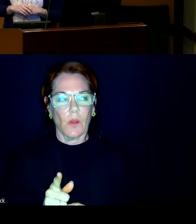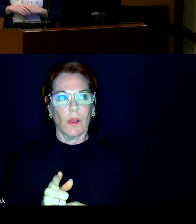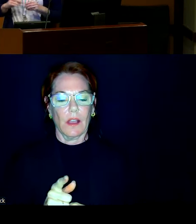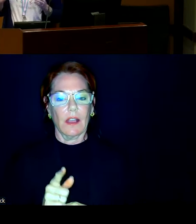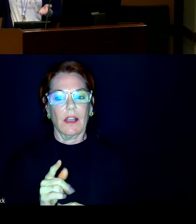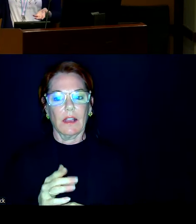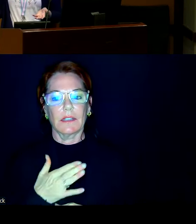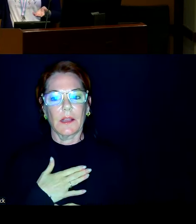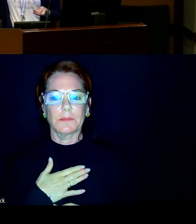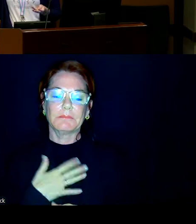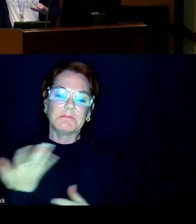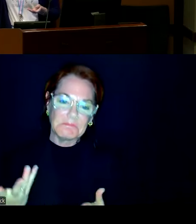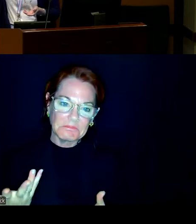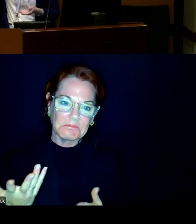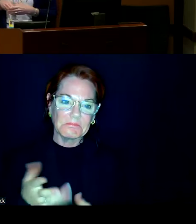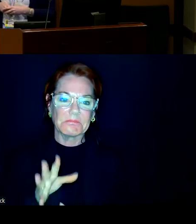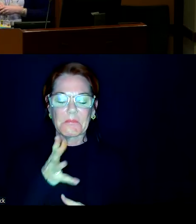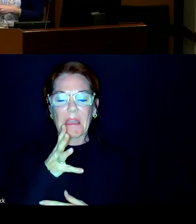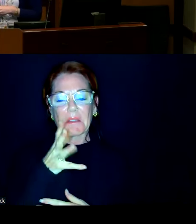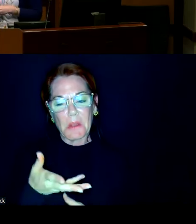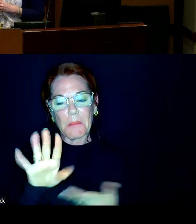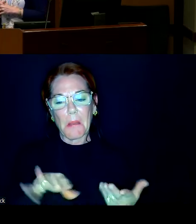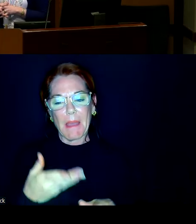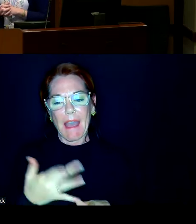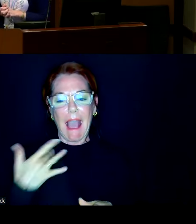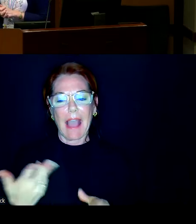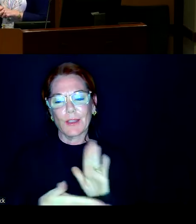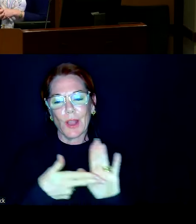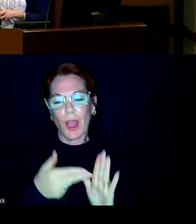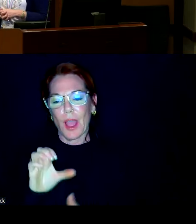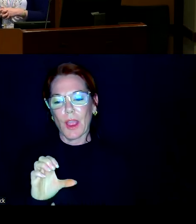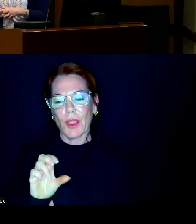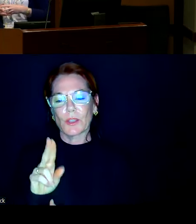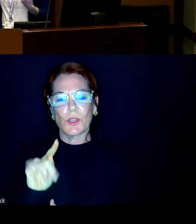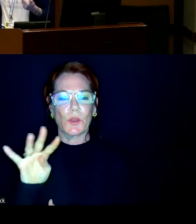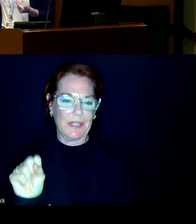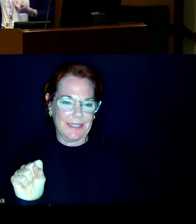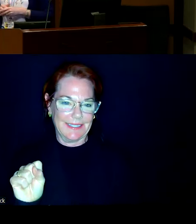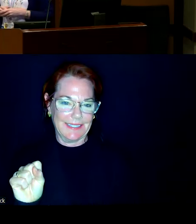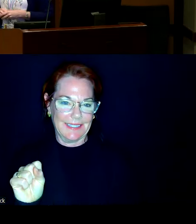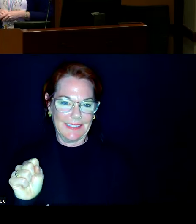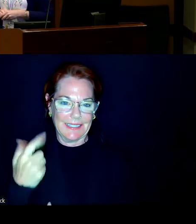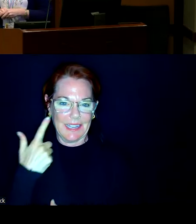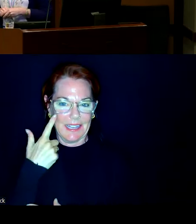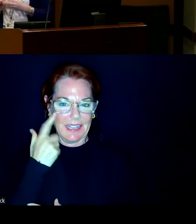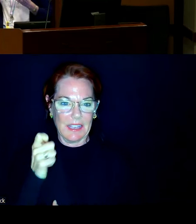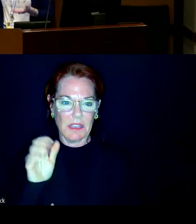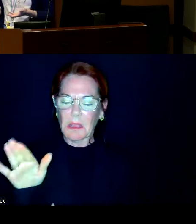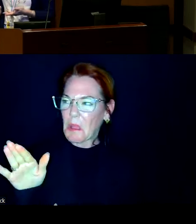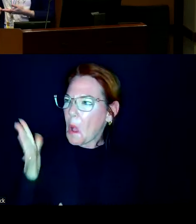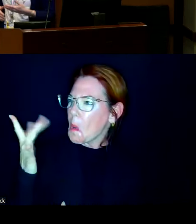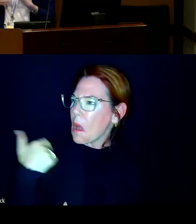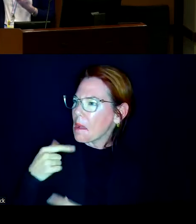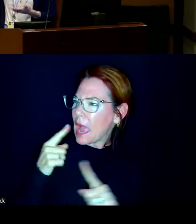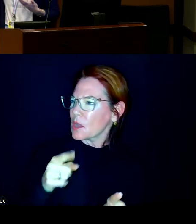passed, but I called her cutie because she's the cutest. And she would come to me and she's like, honey, why are they asking me about drugs at my appointment? Do I look like I use drugs? And I said,